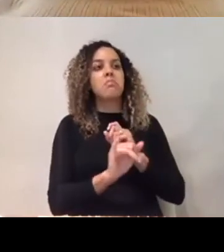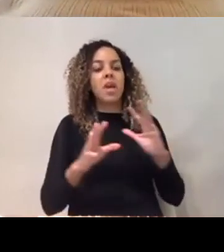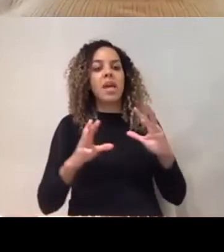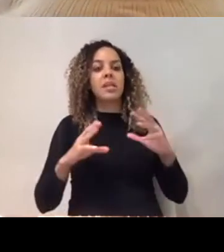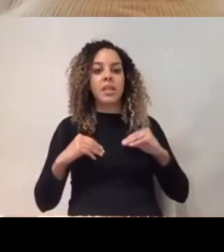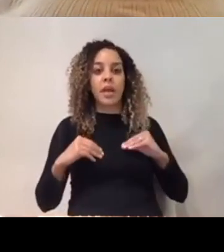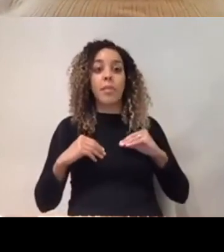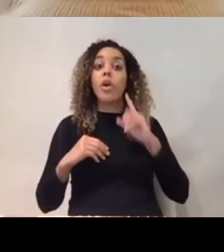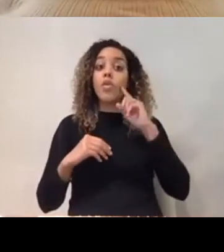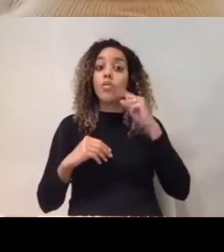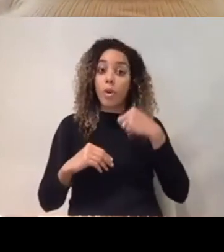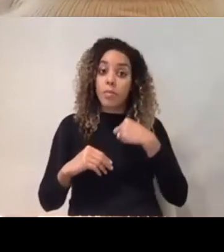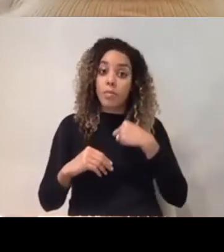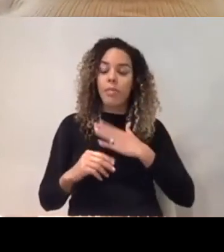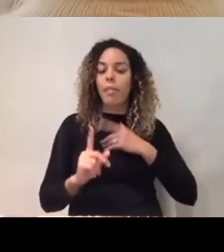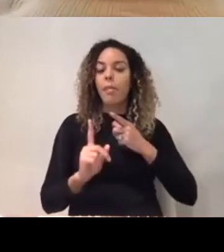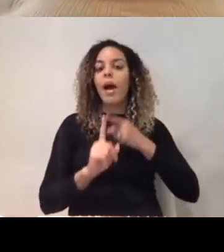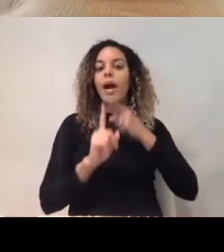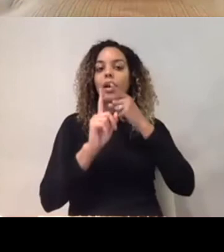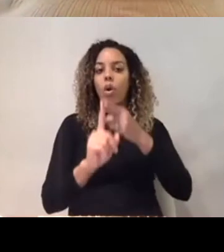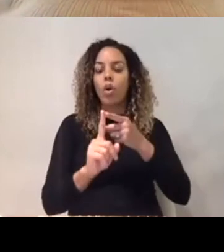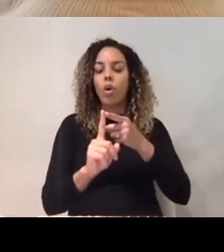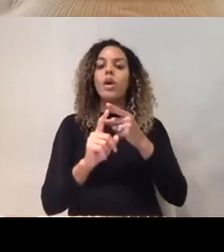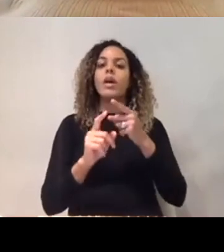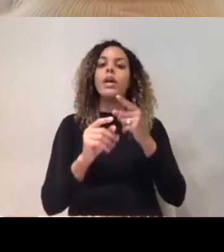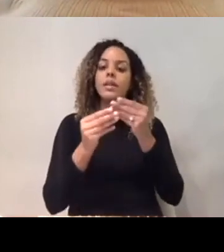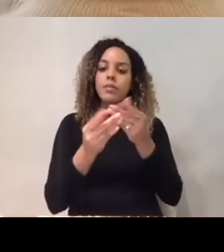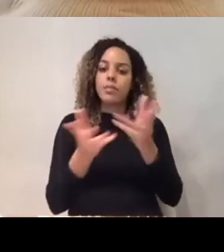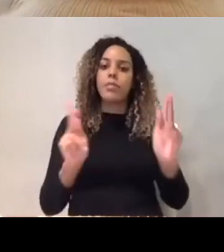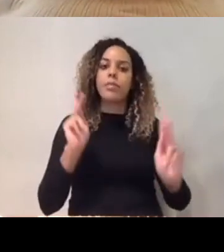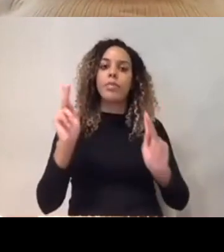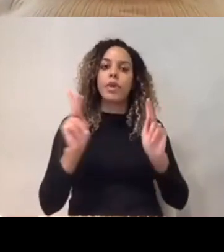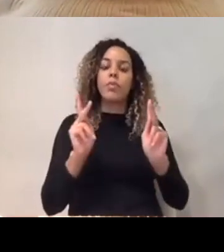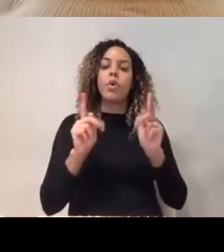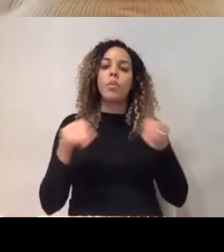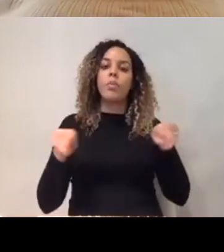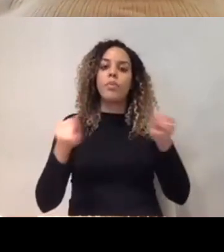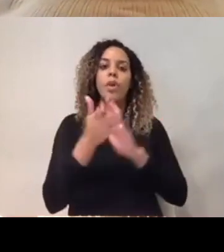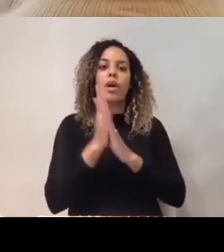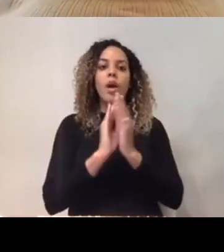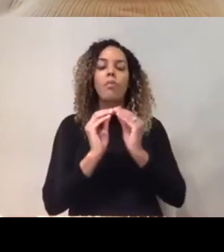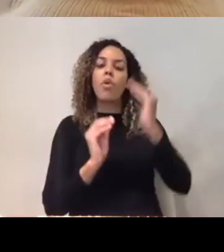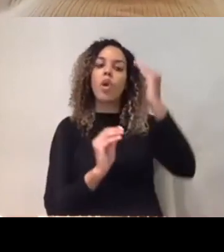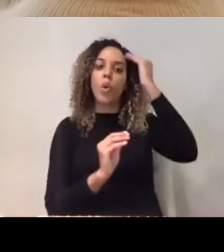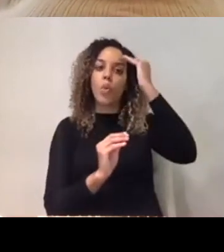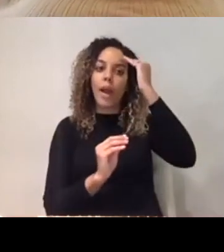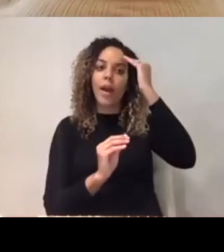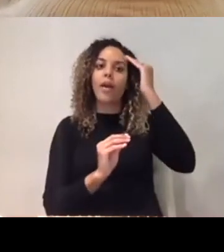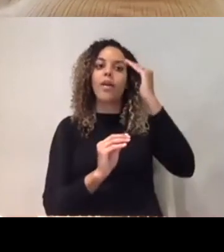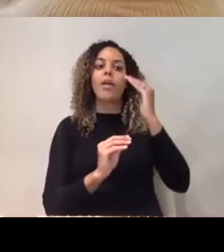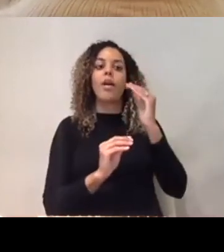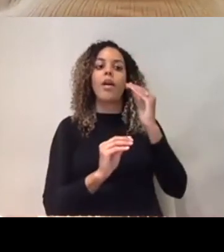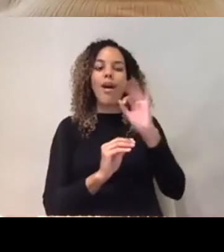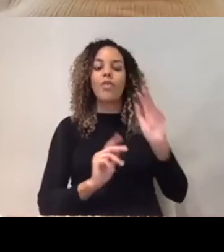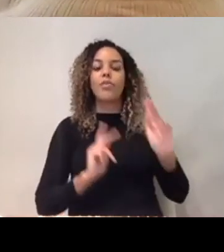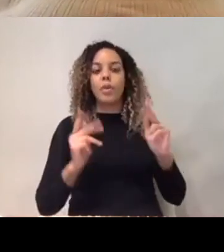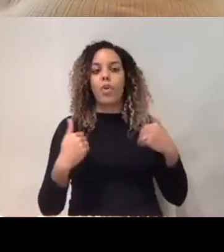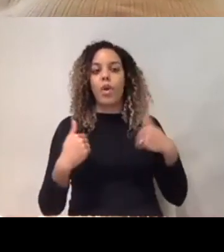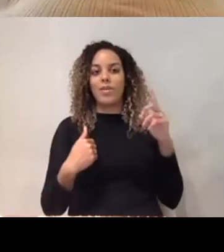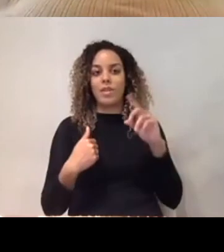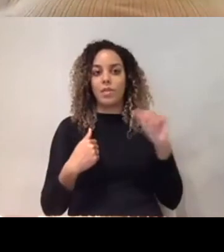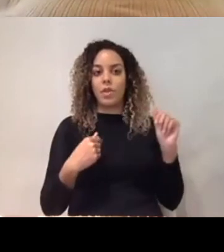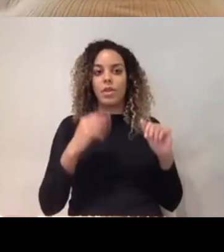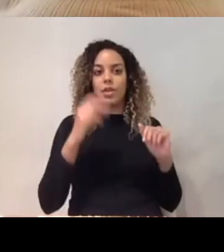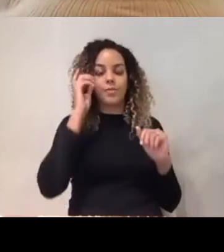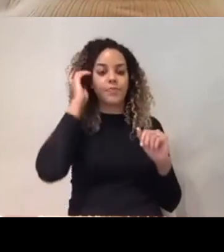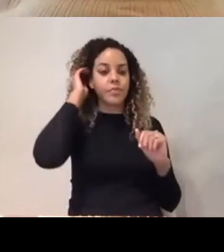is to make people more aware of people with disabilities. Thank you. And this question is for anyone who would like to answer.